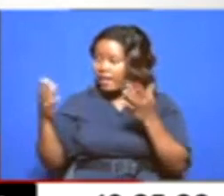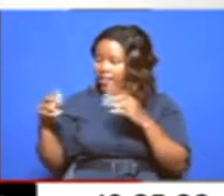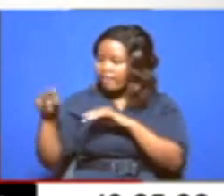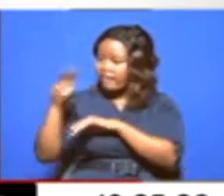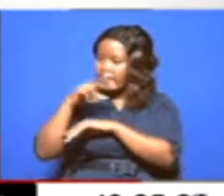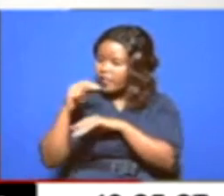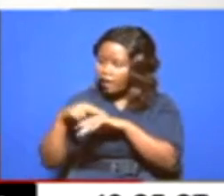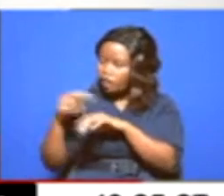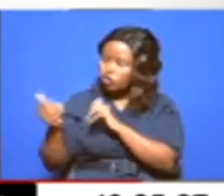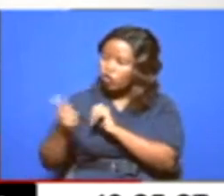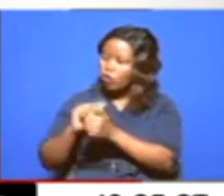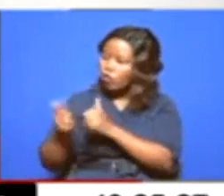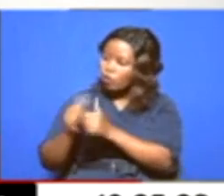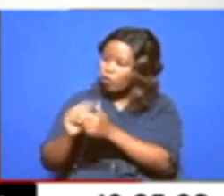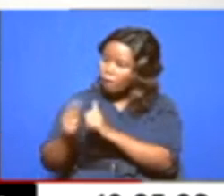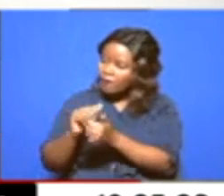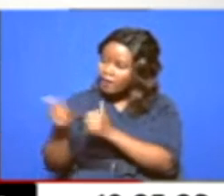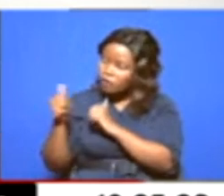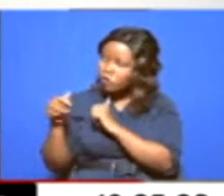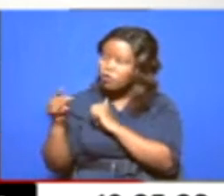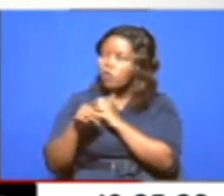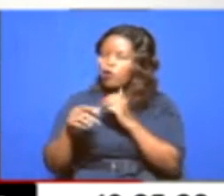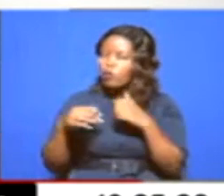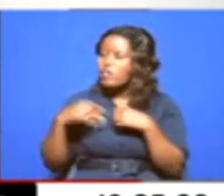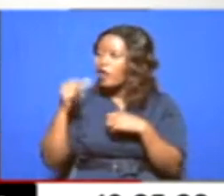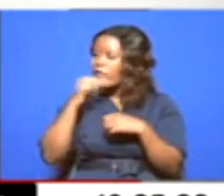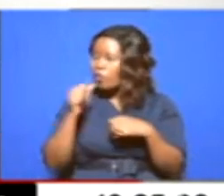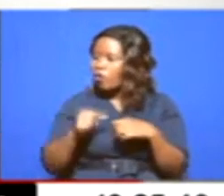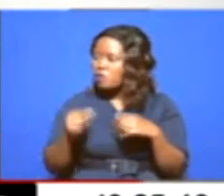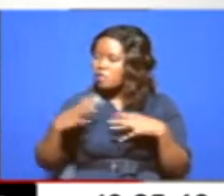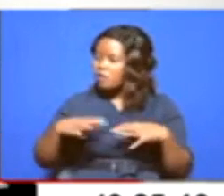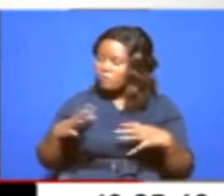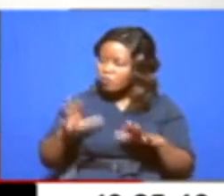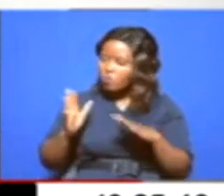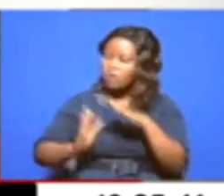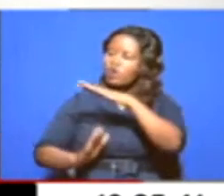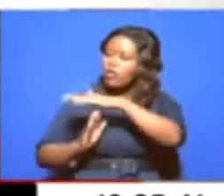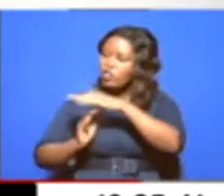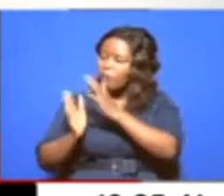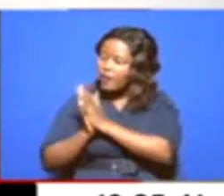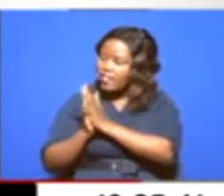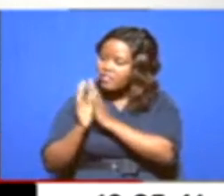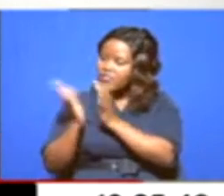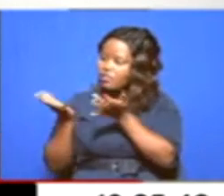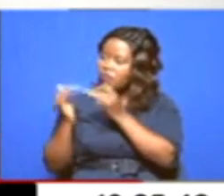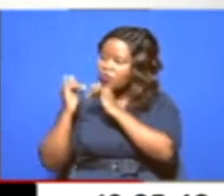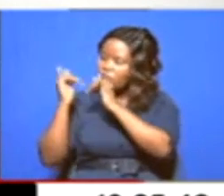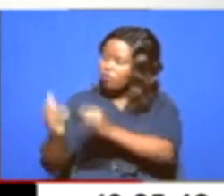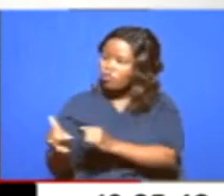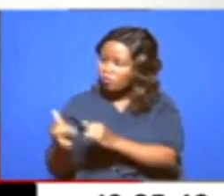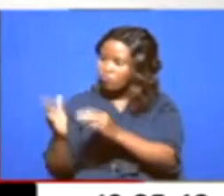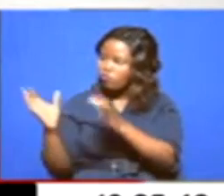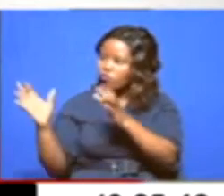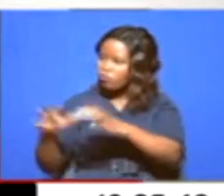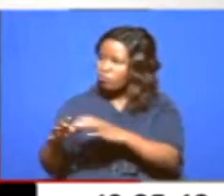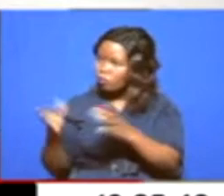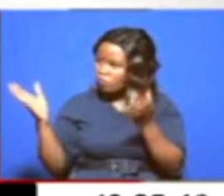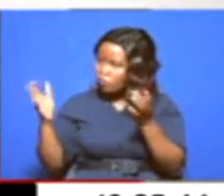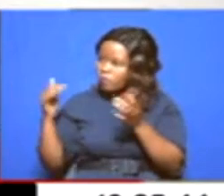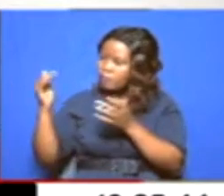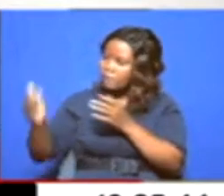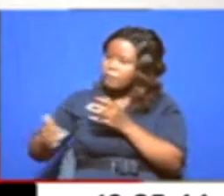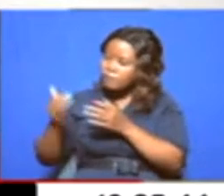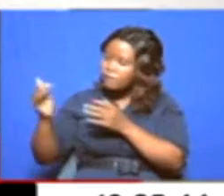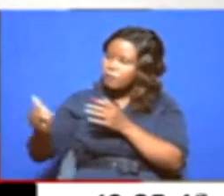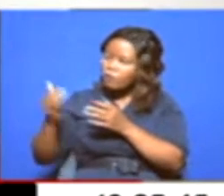involves the veterans, the elite, and the newcomers, they always give a run